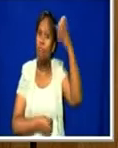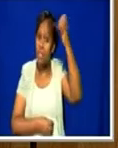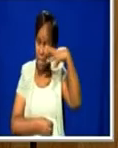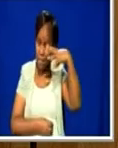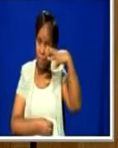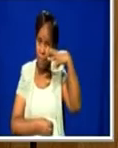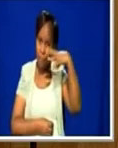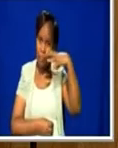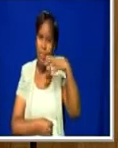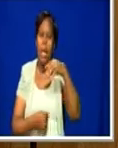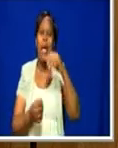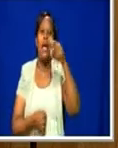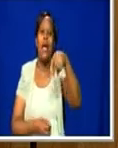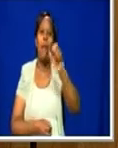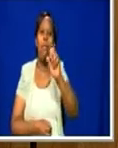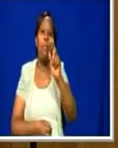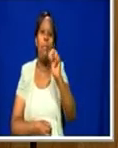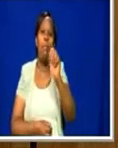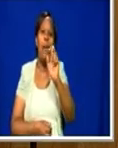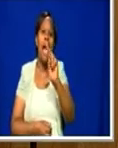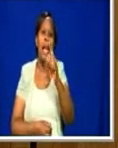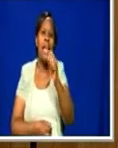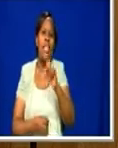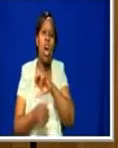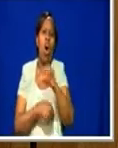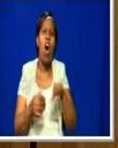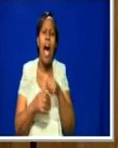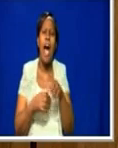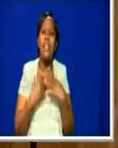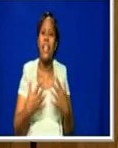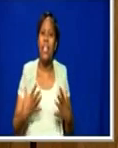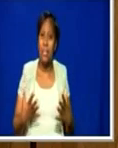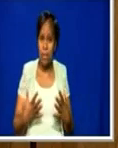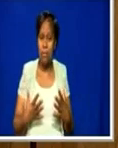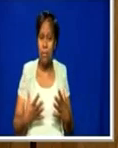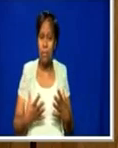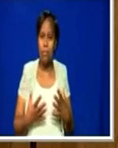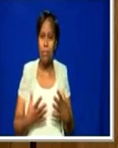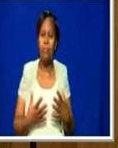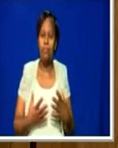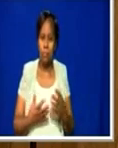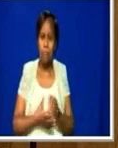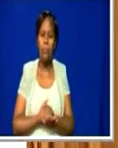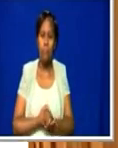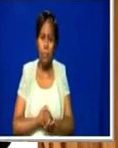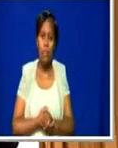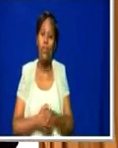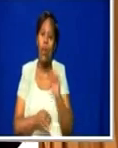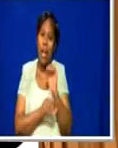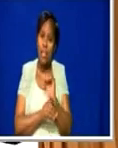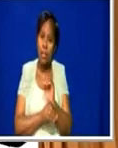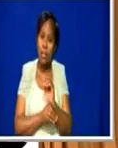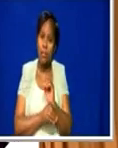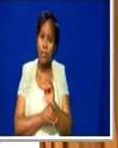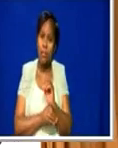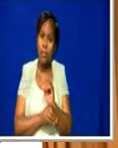the sun, the planets, and all other heavenly bodies. That is the definition I need to write. Yes. If I'm asked what is solar Yes. panel,